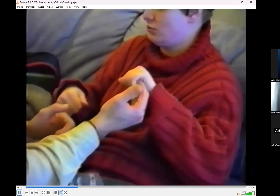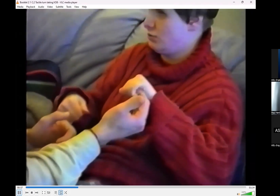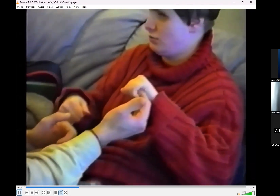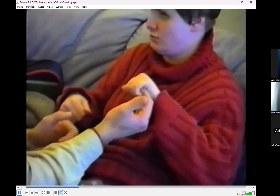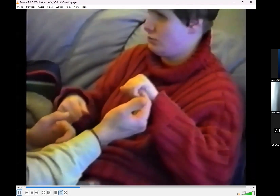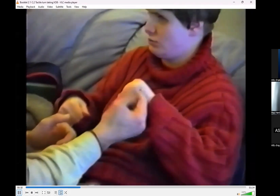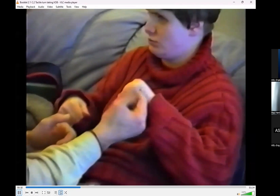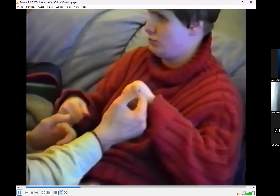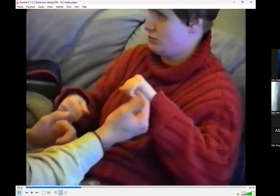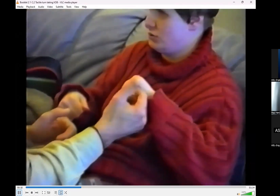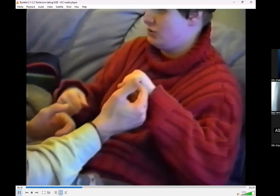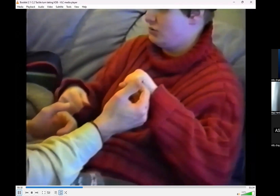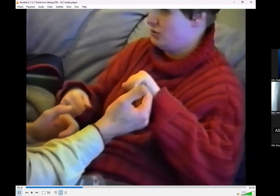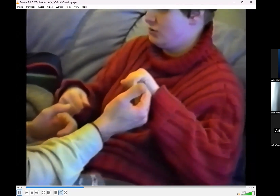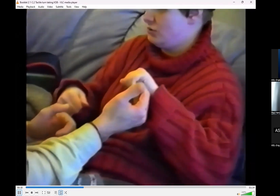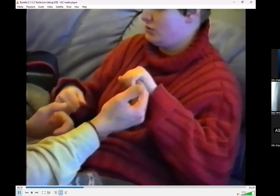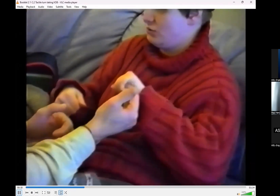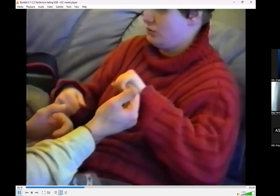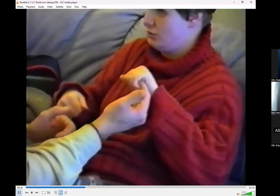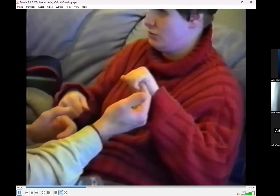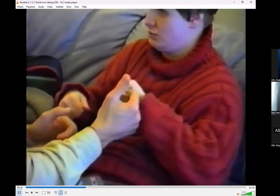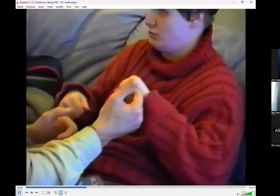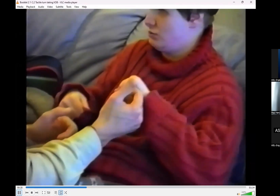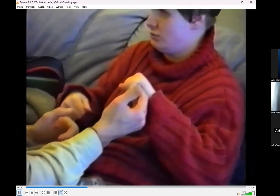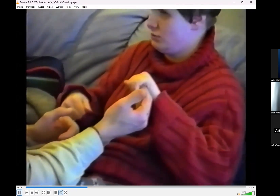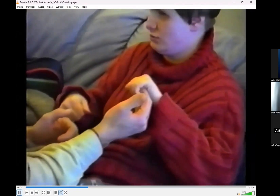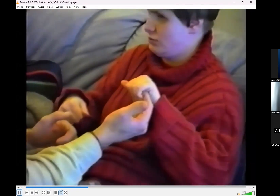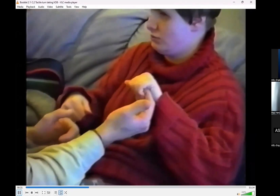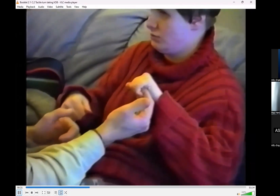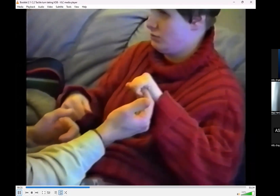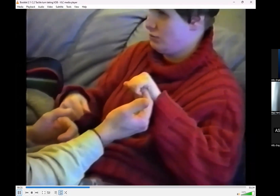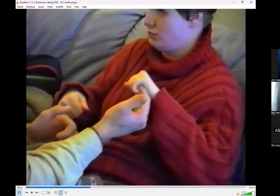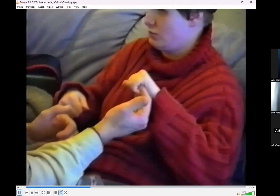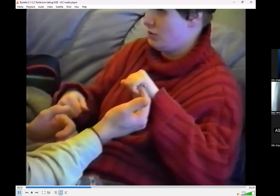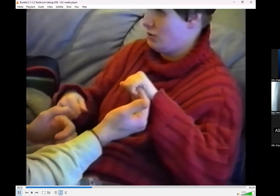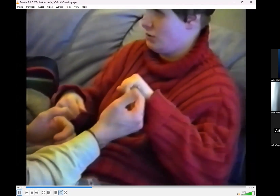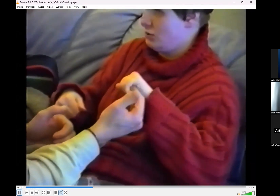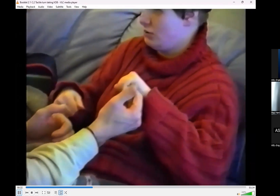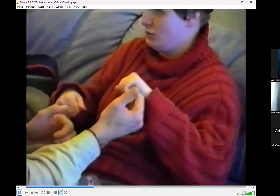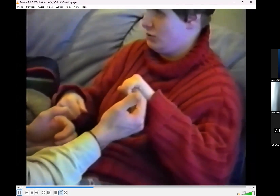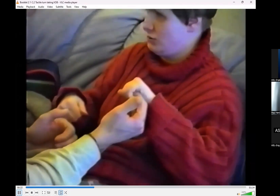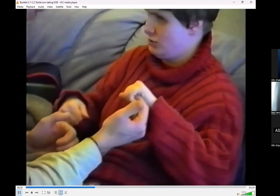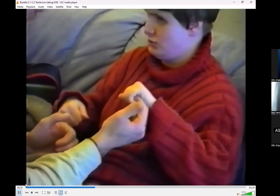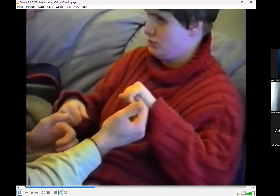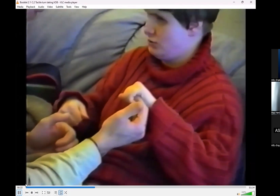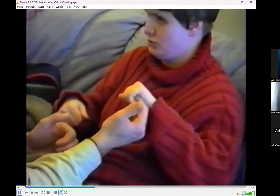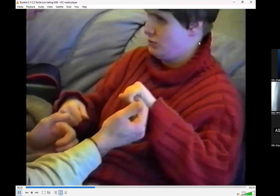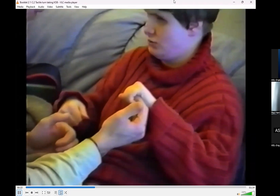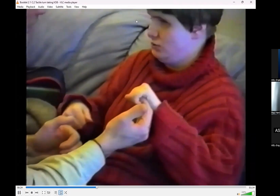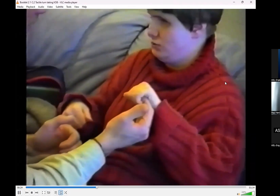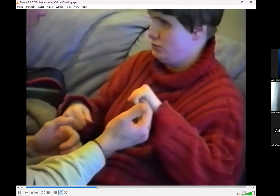litt. Å, sånn litt. Å, jeg har det. Ja, altså litt sånn.